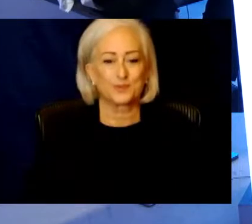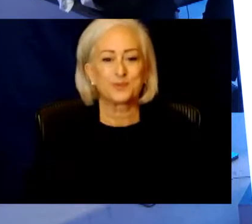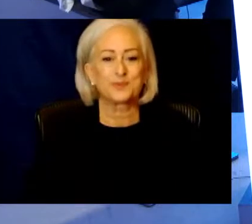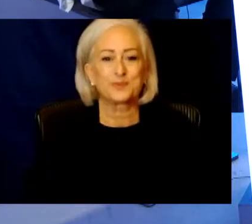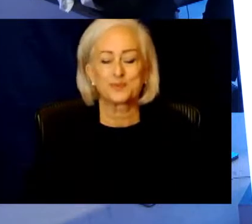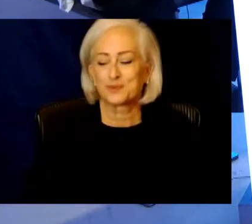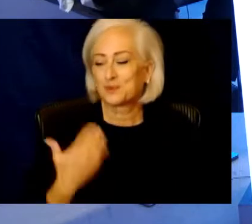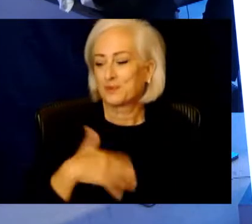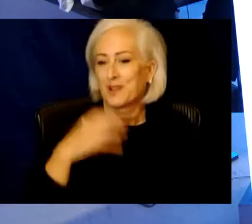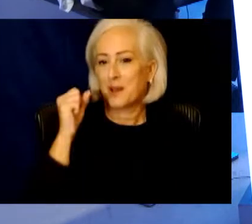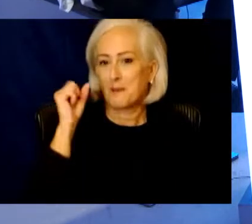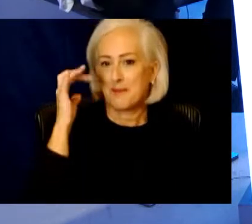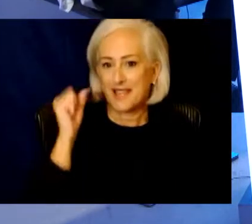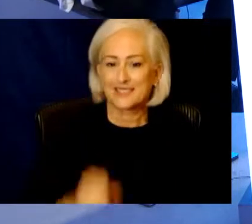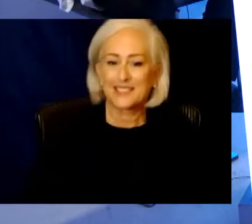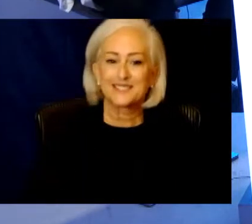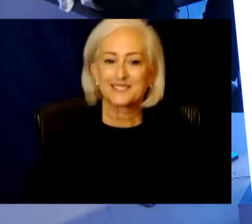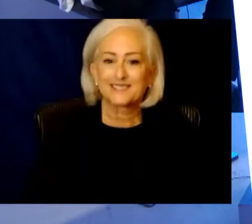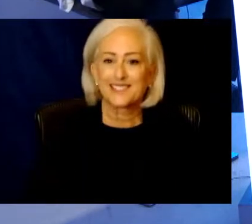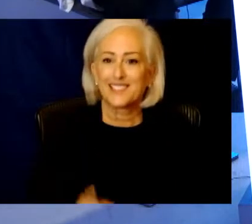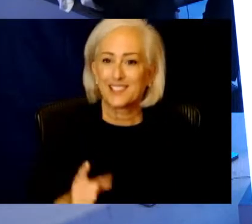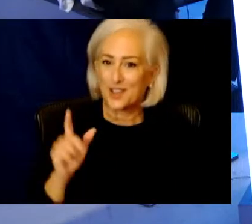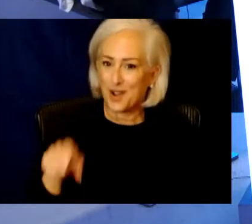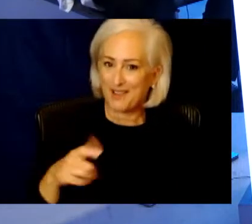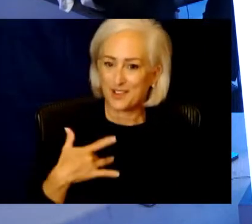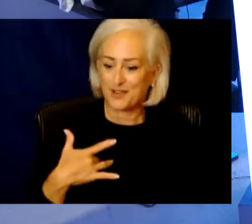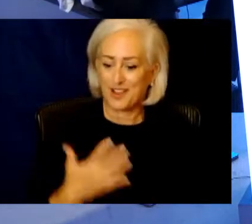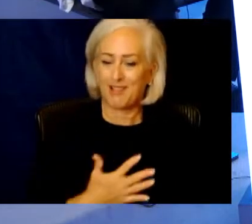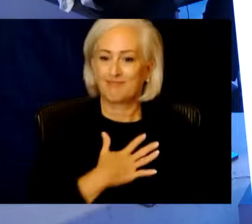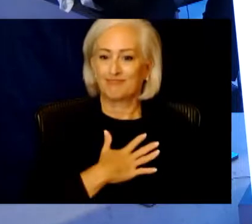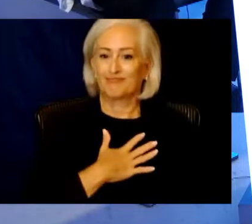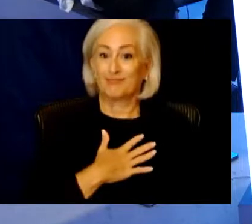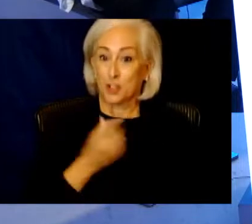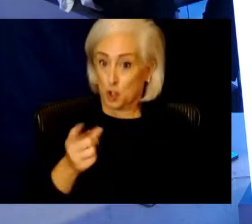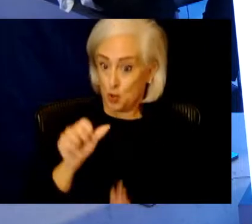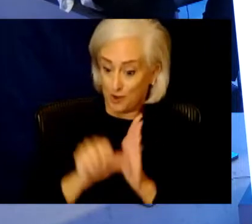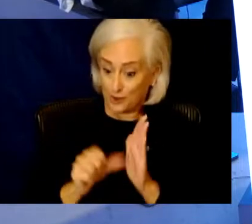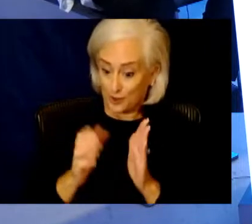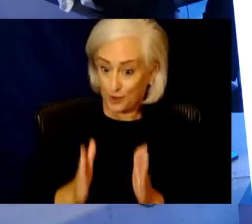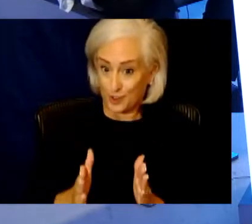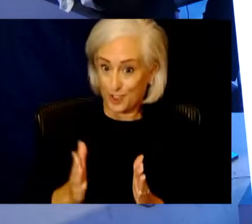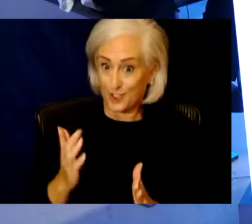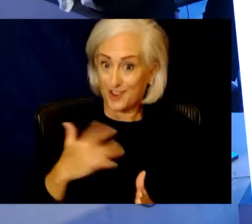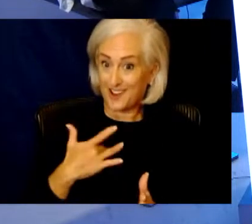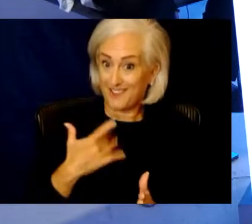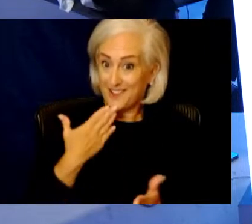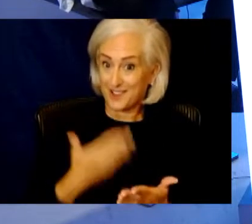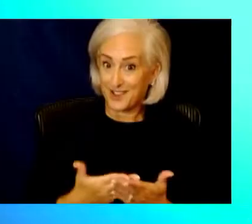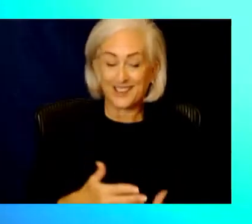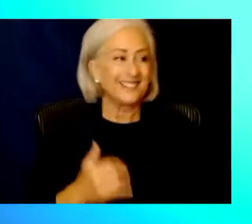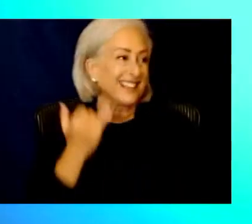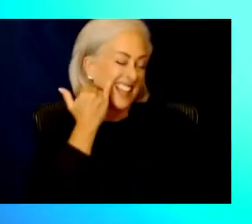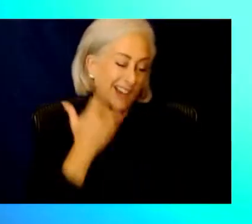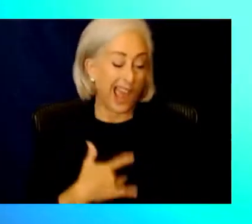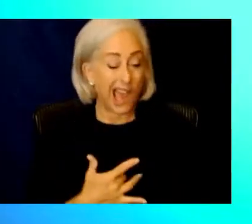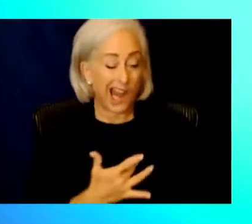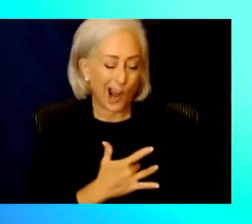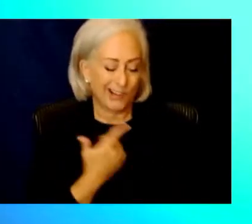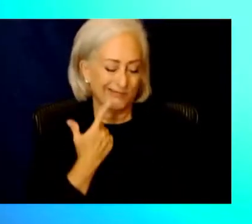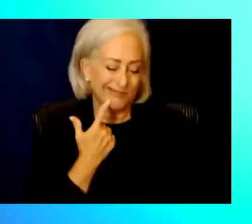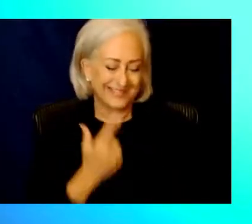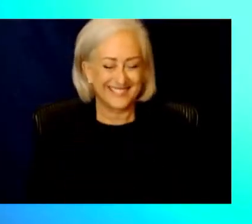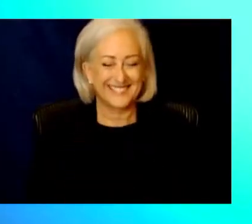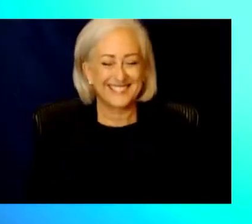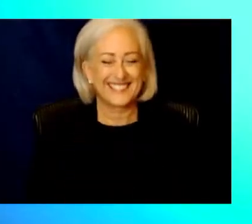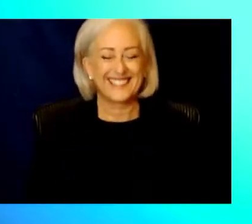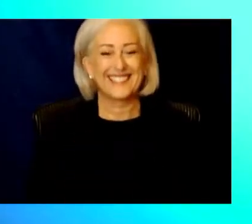Ashcraft, that has to kind of warm your heart a little bit. Oh, it and does. You're a surgeon, so it's got to warm your heart. Well, if I had one. No, it really does.